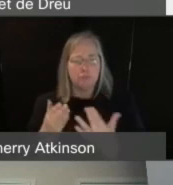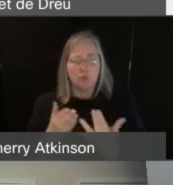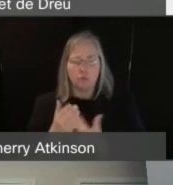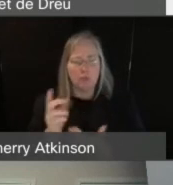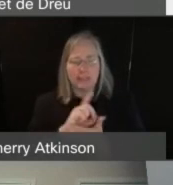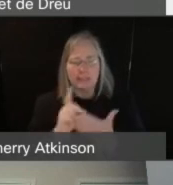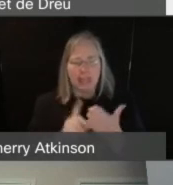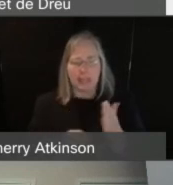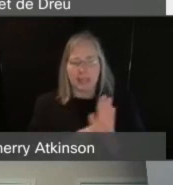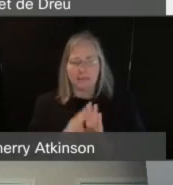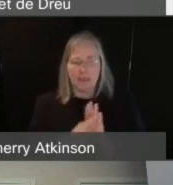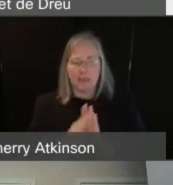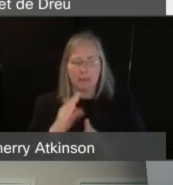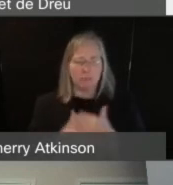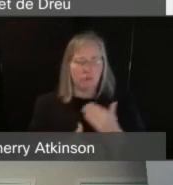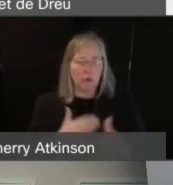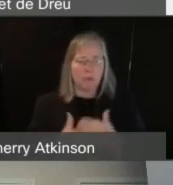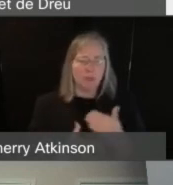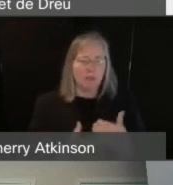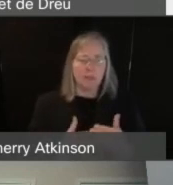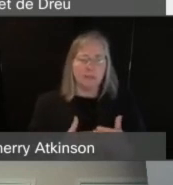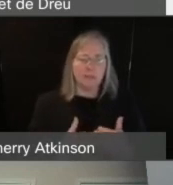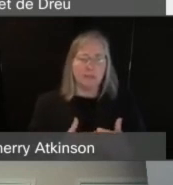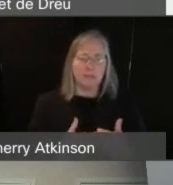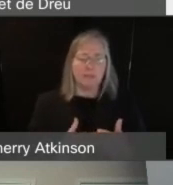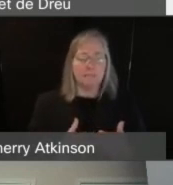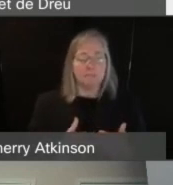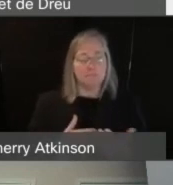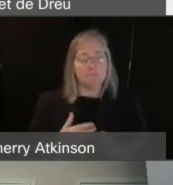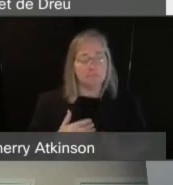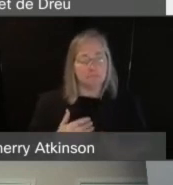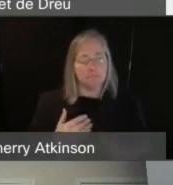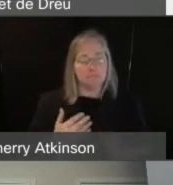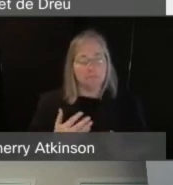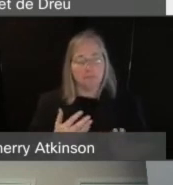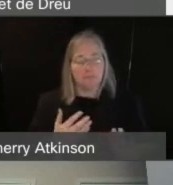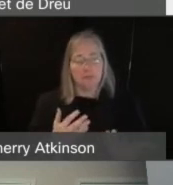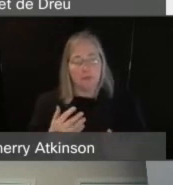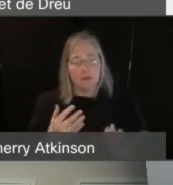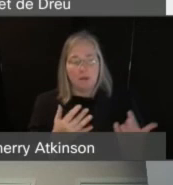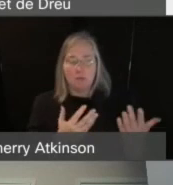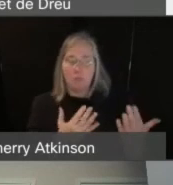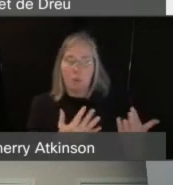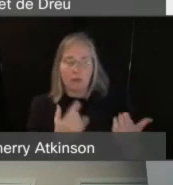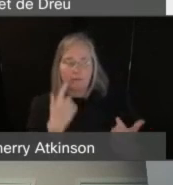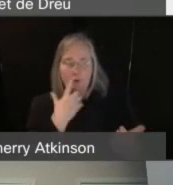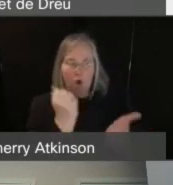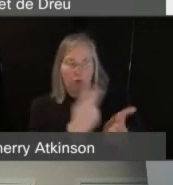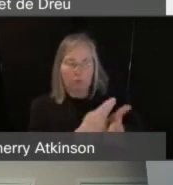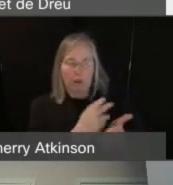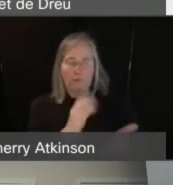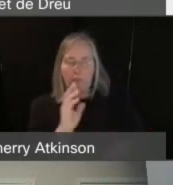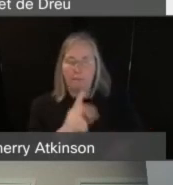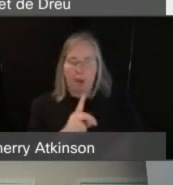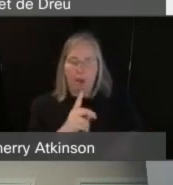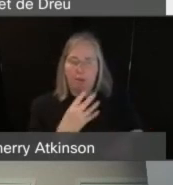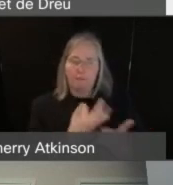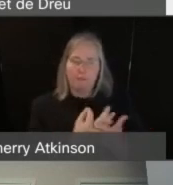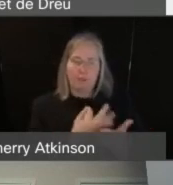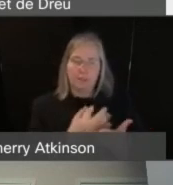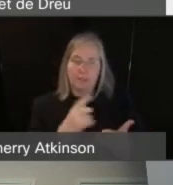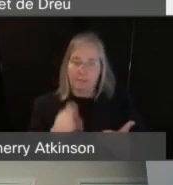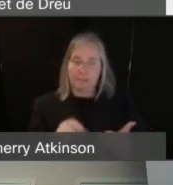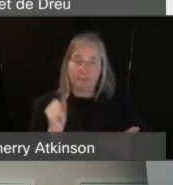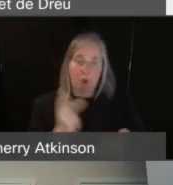and development process pending authorization of the bond funds that have to be